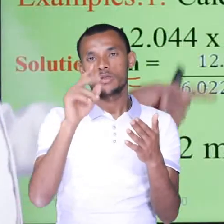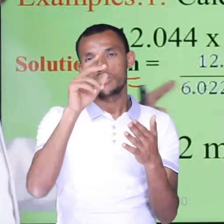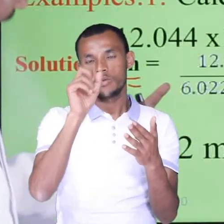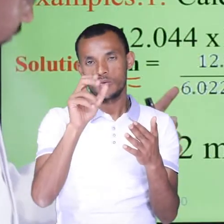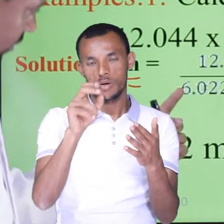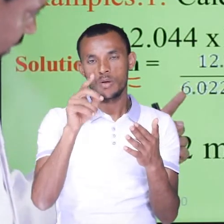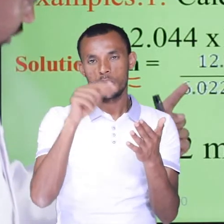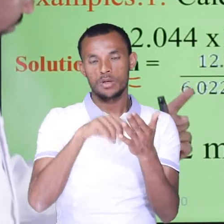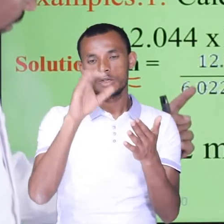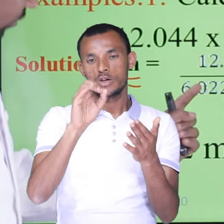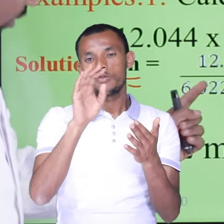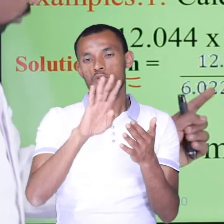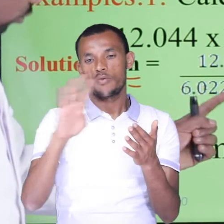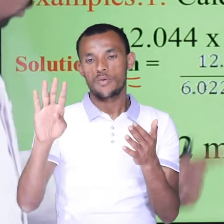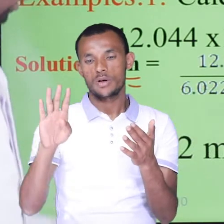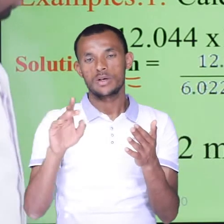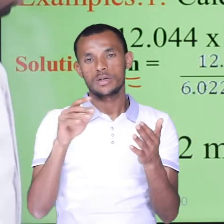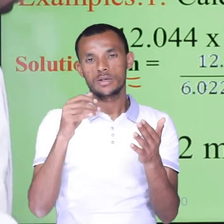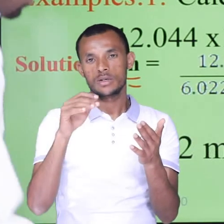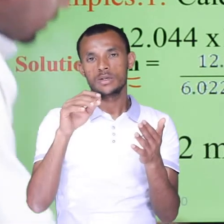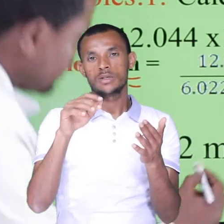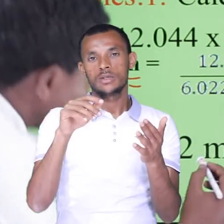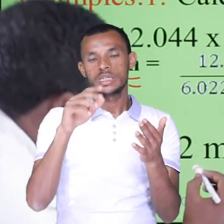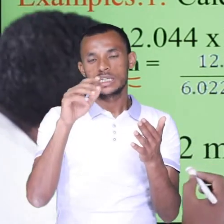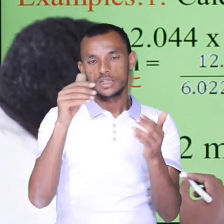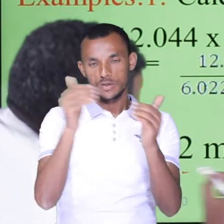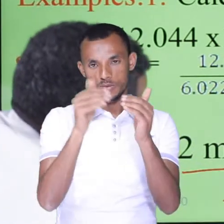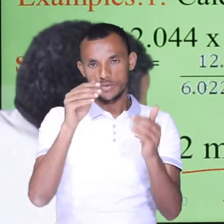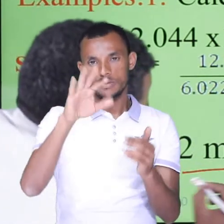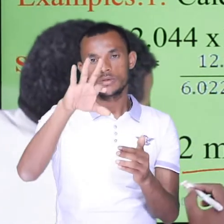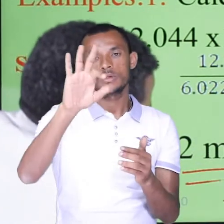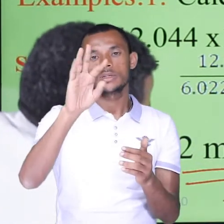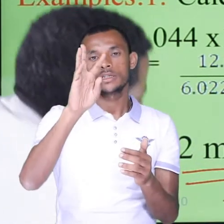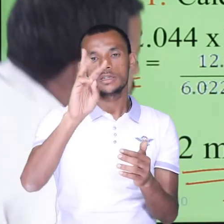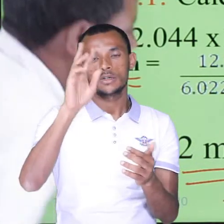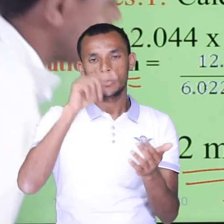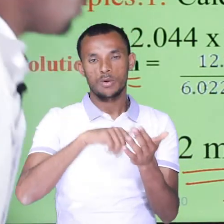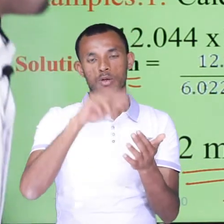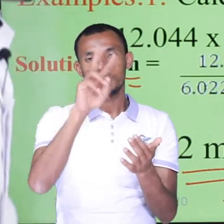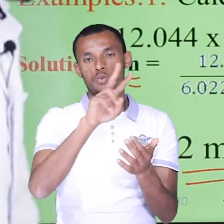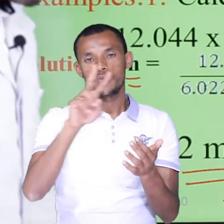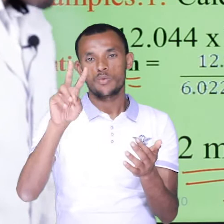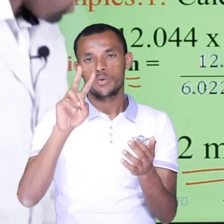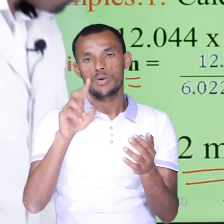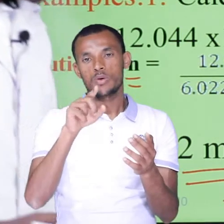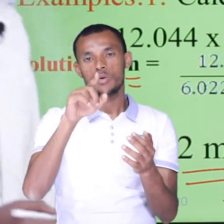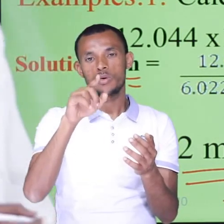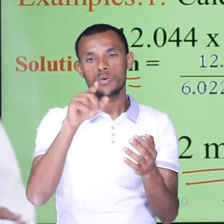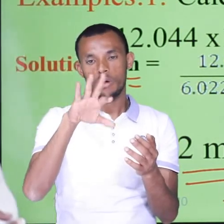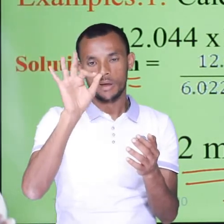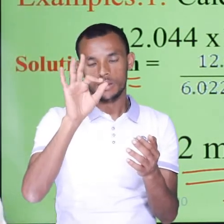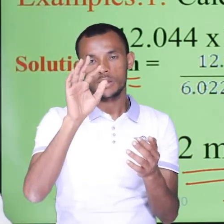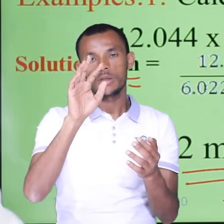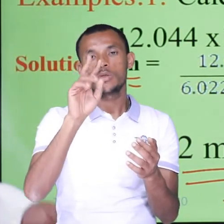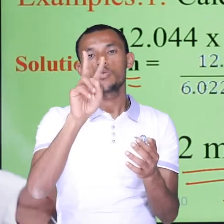12.044 divided by 6.022, it gives you 2 moles of ammonia